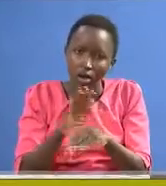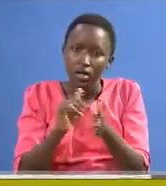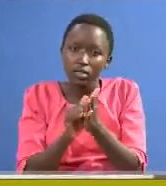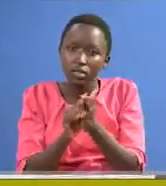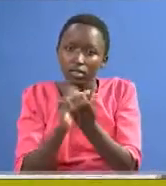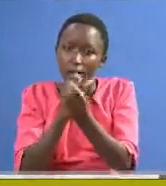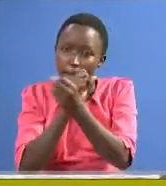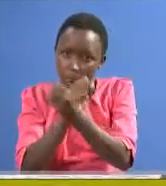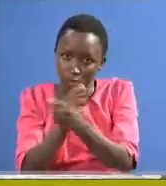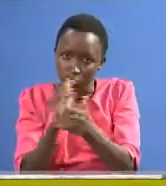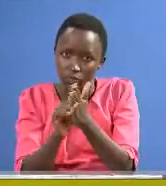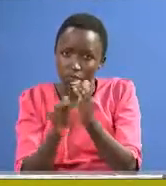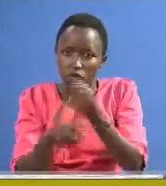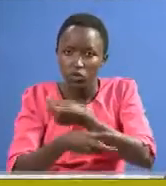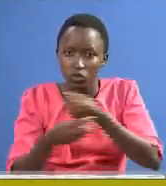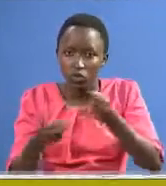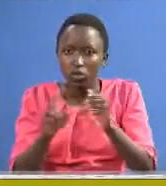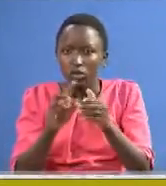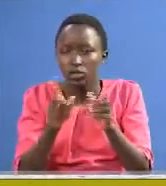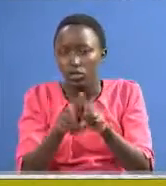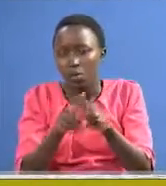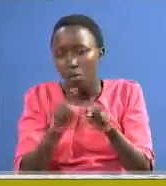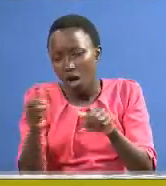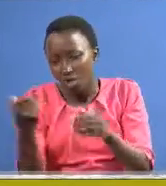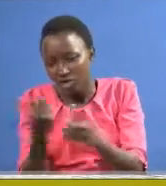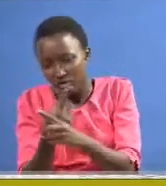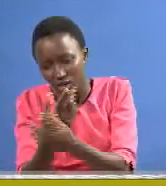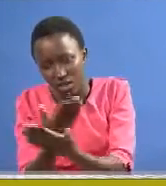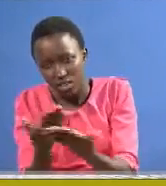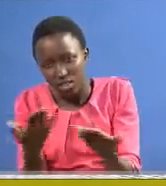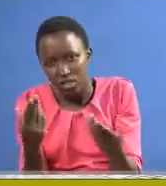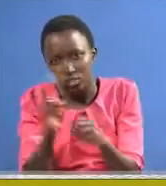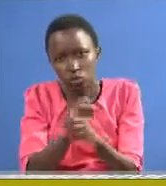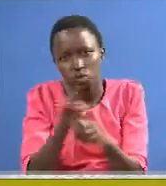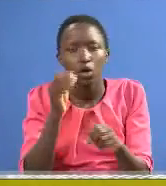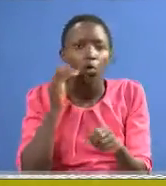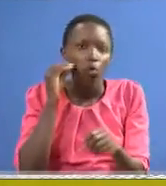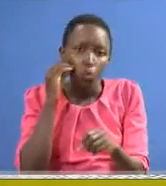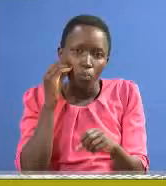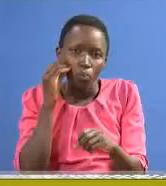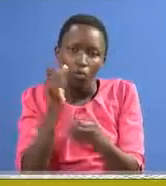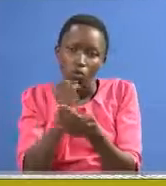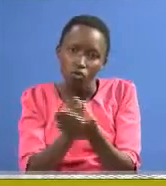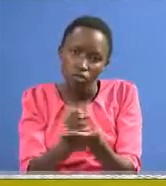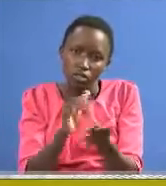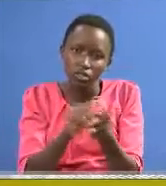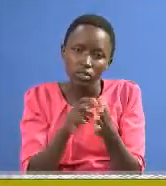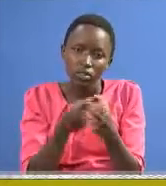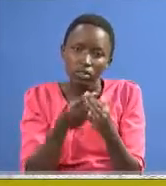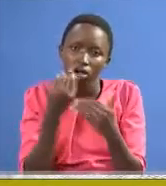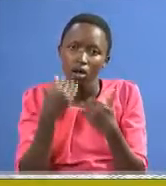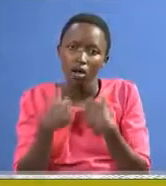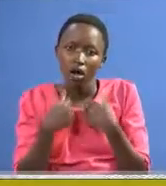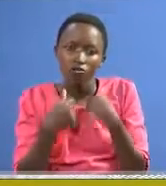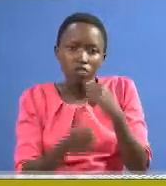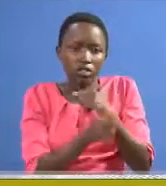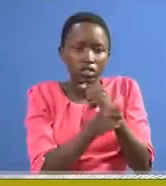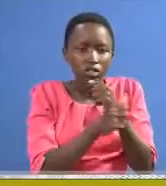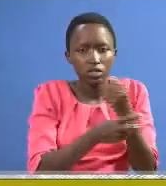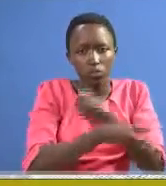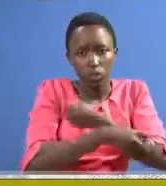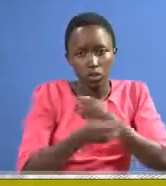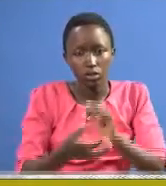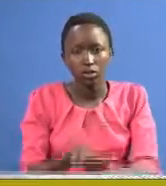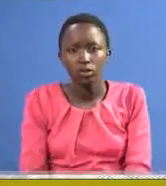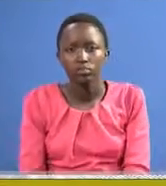kulinda magari kwa wizi bali pia vifaa vya kielektroniki ambavyo hutumika nyumbani na afisini ambavyo viko katika hatari ya kuibwa.